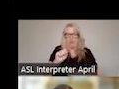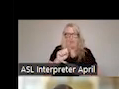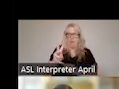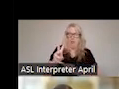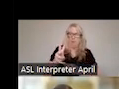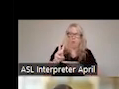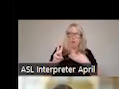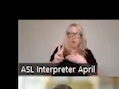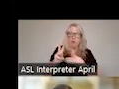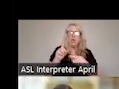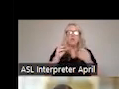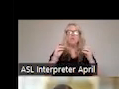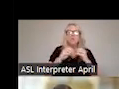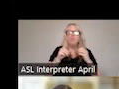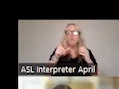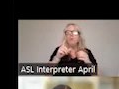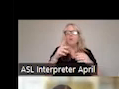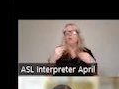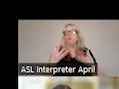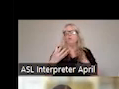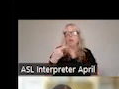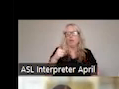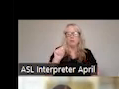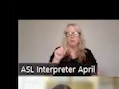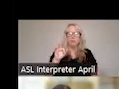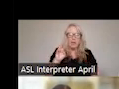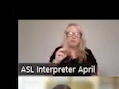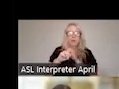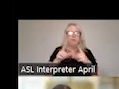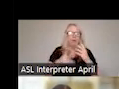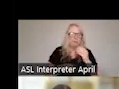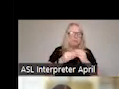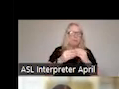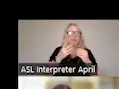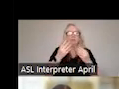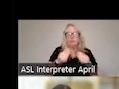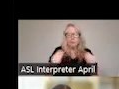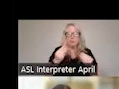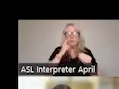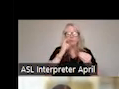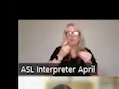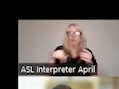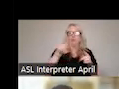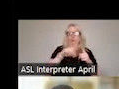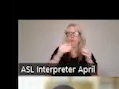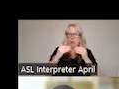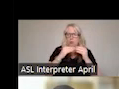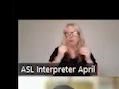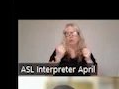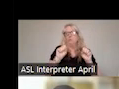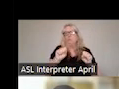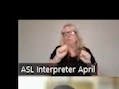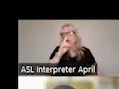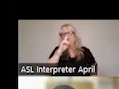more of a platform in that it provides kind of educational and supplementary material to existing peers, to prospective peers, to the